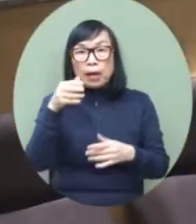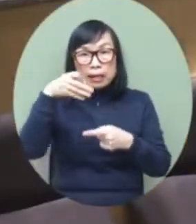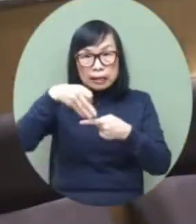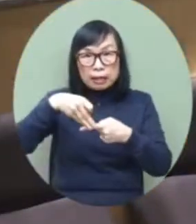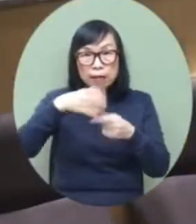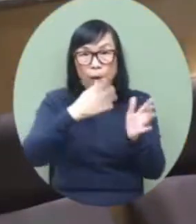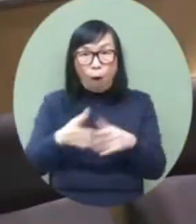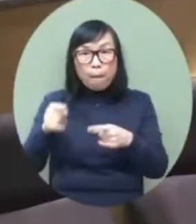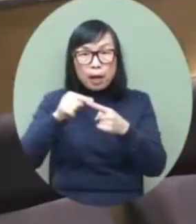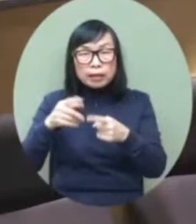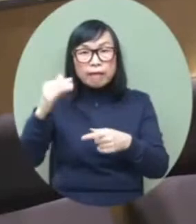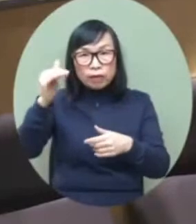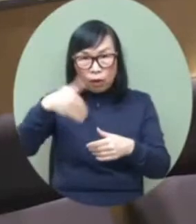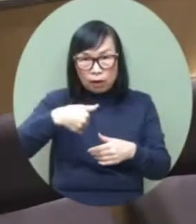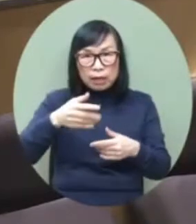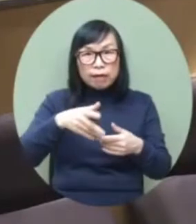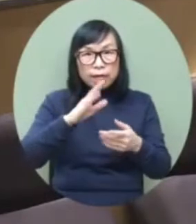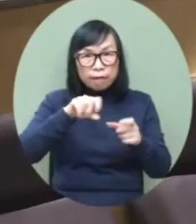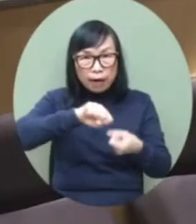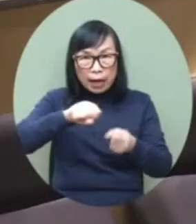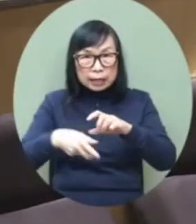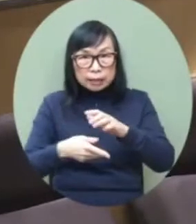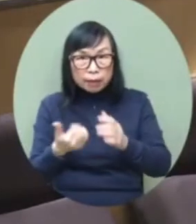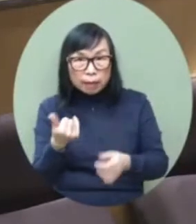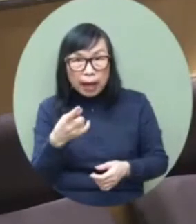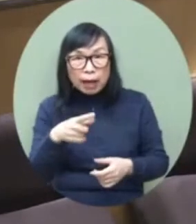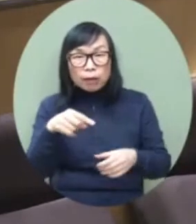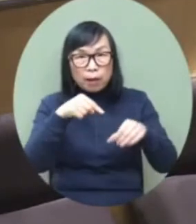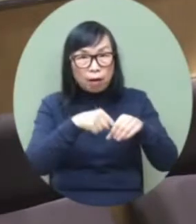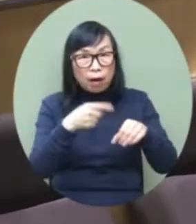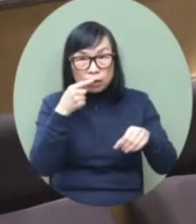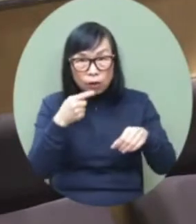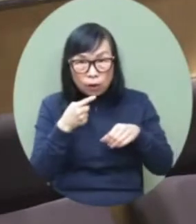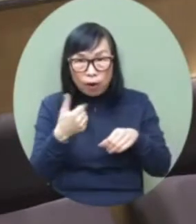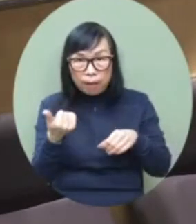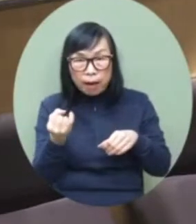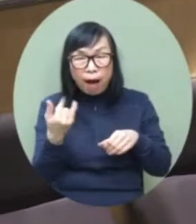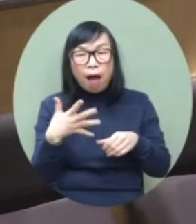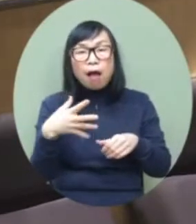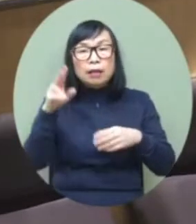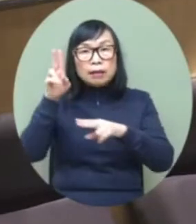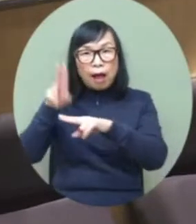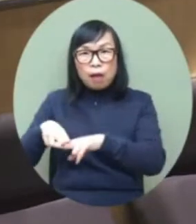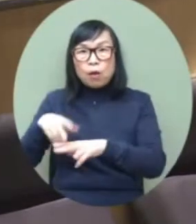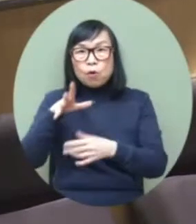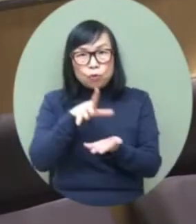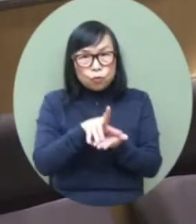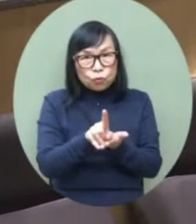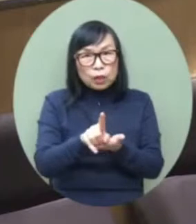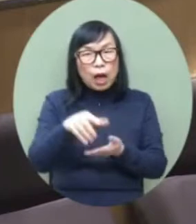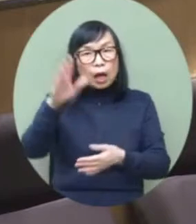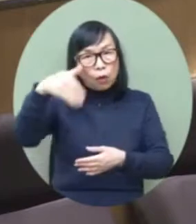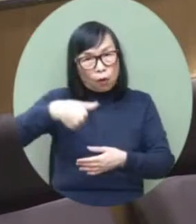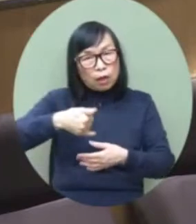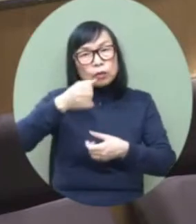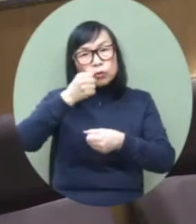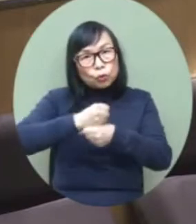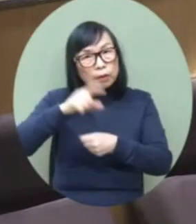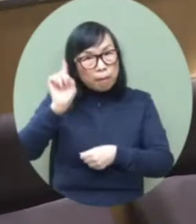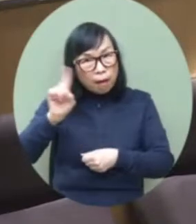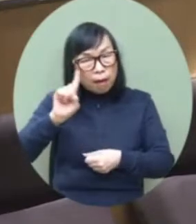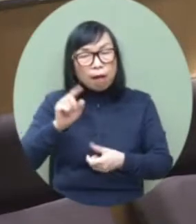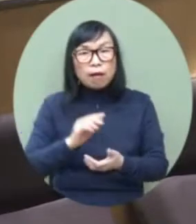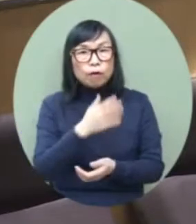Kong? Will you also have to deploy staff from Shenzhen for sampling? So the mainland experts, what are